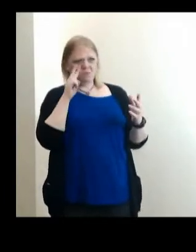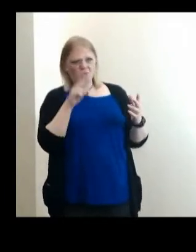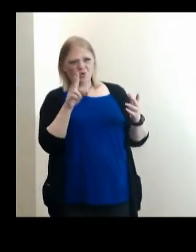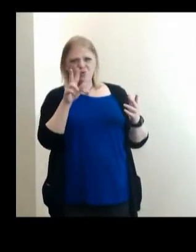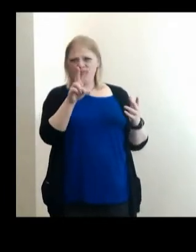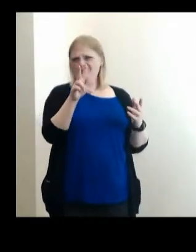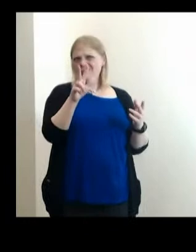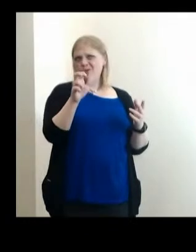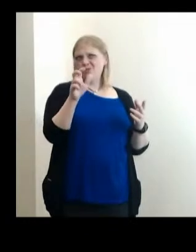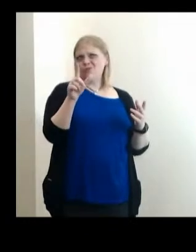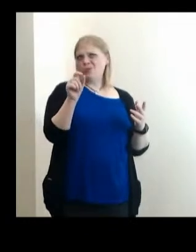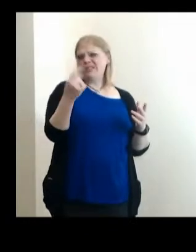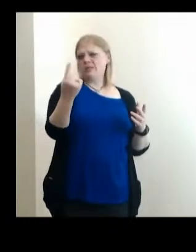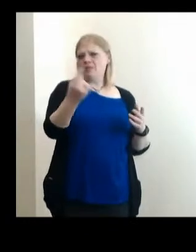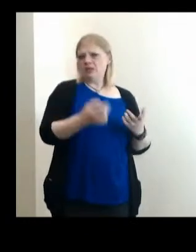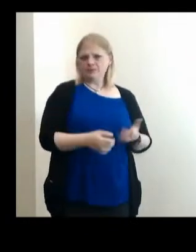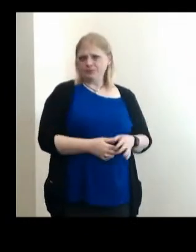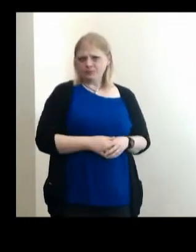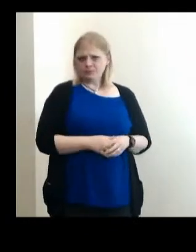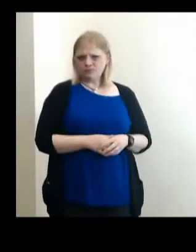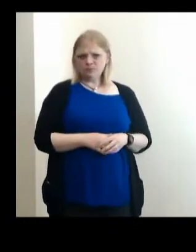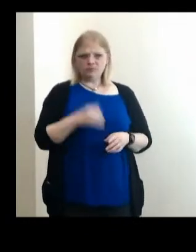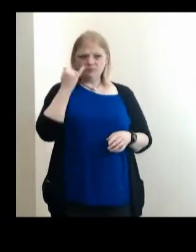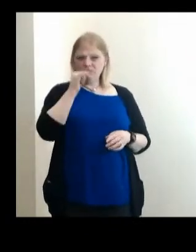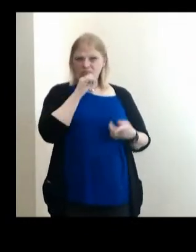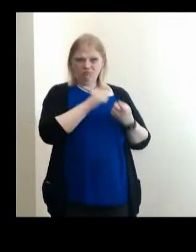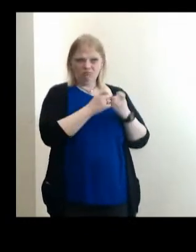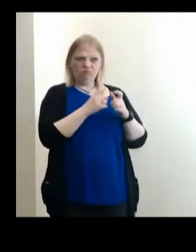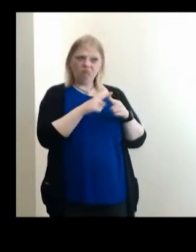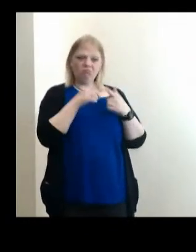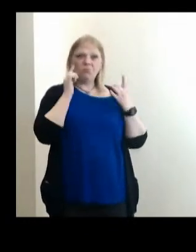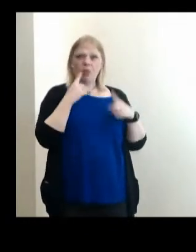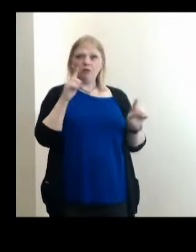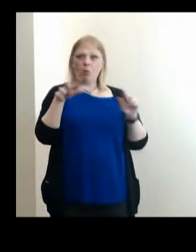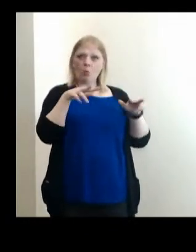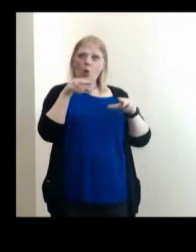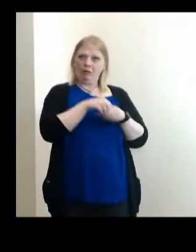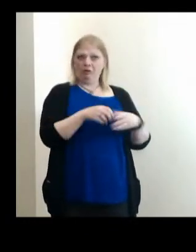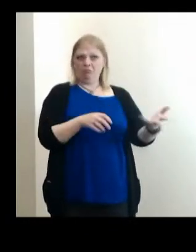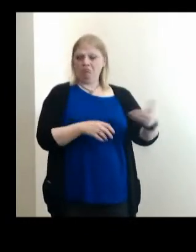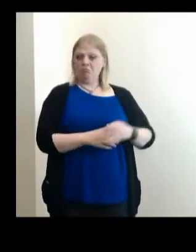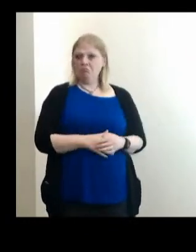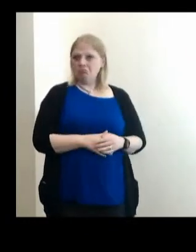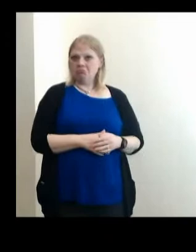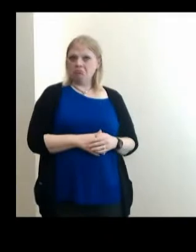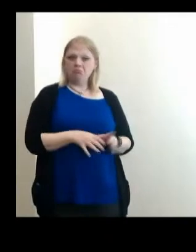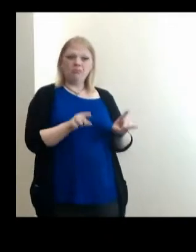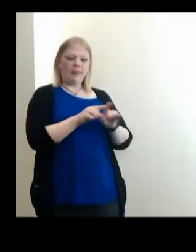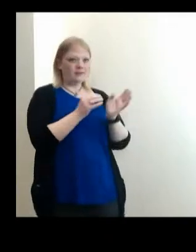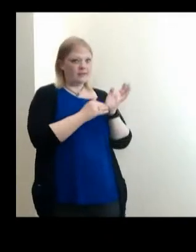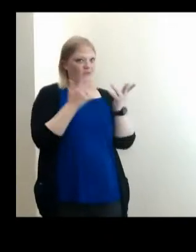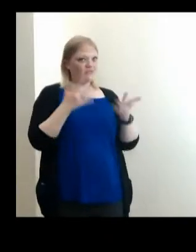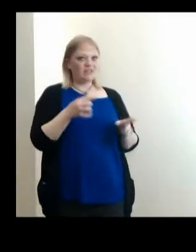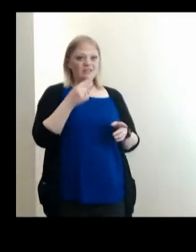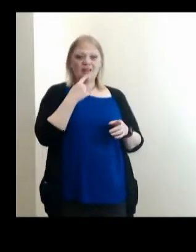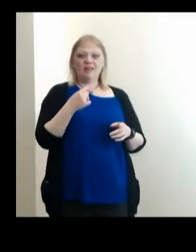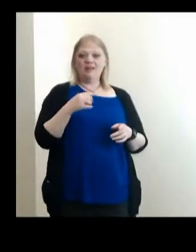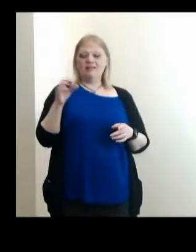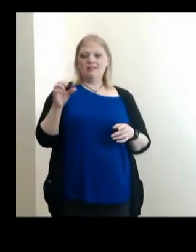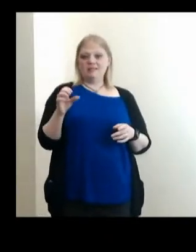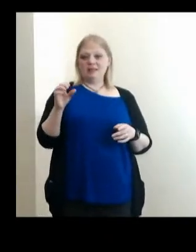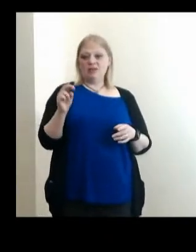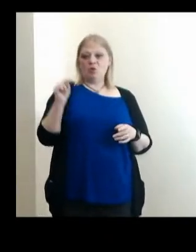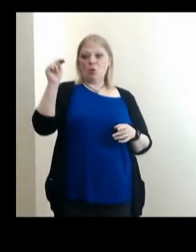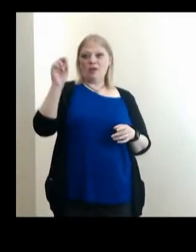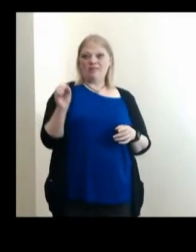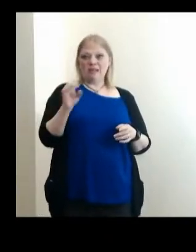320, and it was over 300. And if those don't change, we'll announce it as a walk-in clinic as well. As the doctor noted, our SUNY Erie North and South